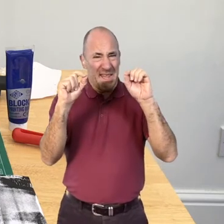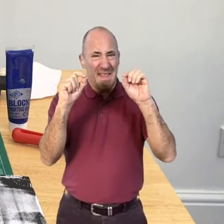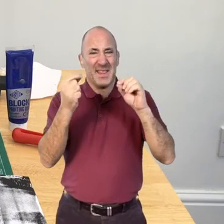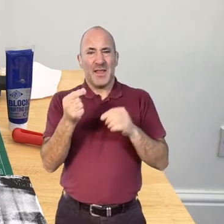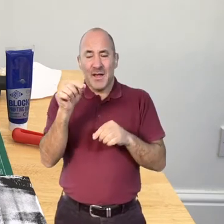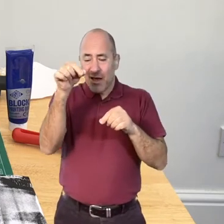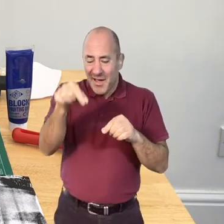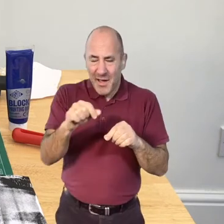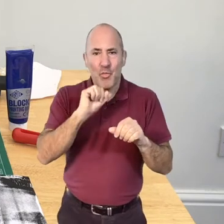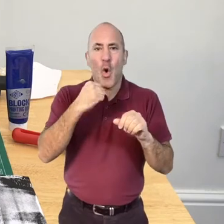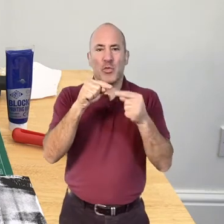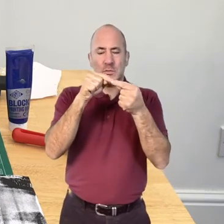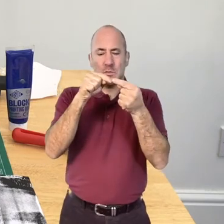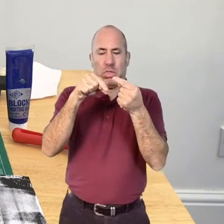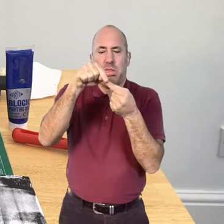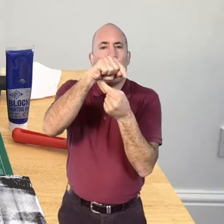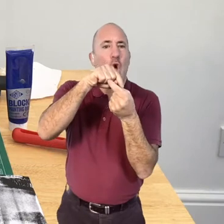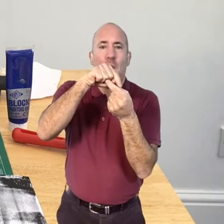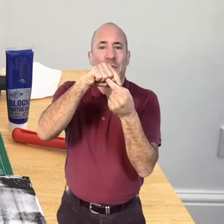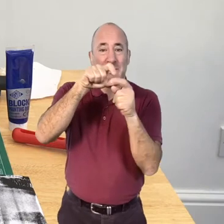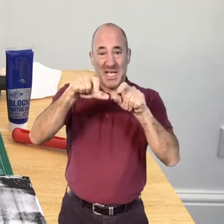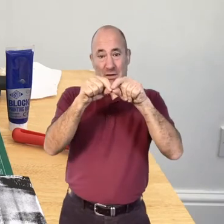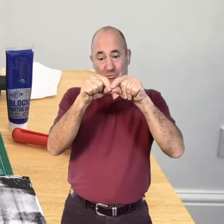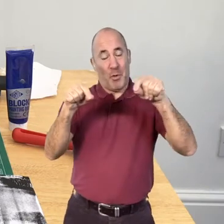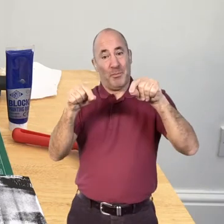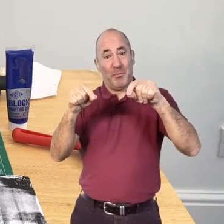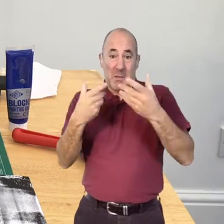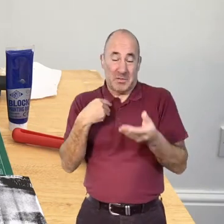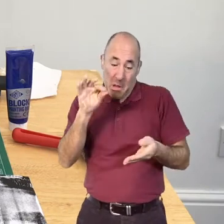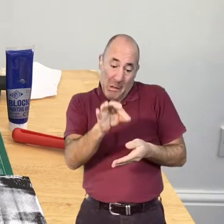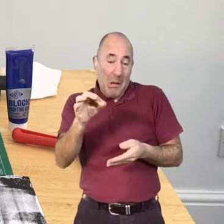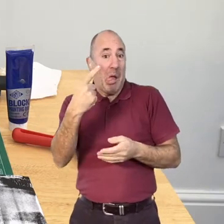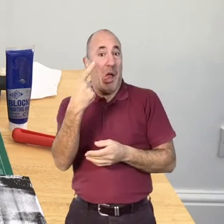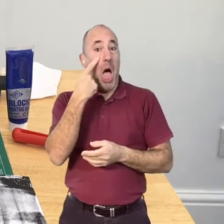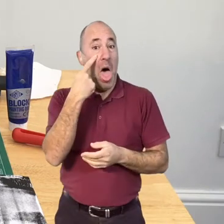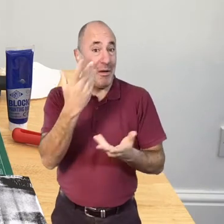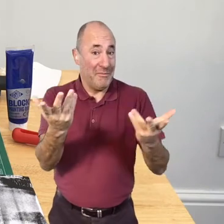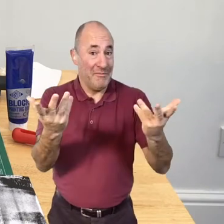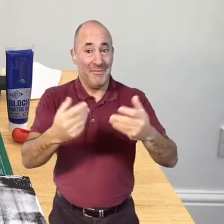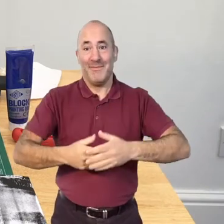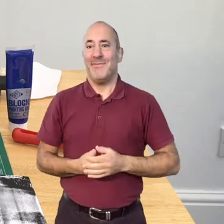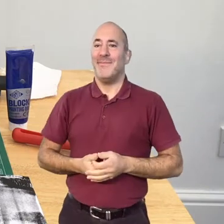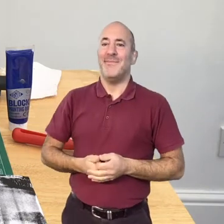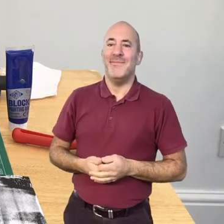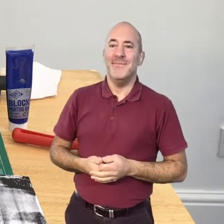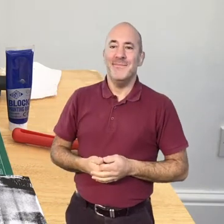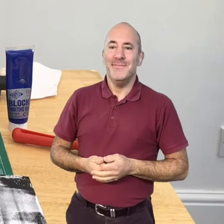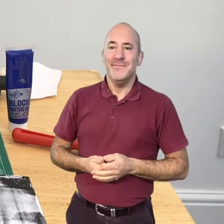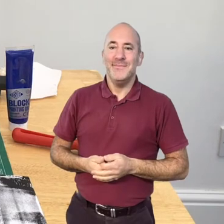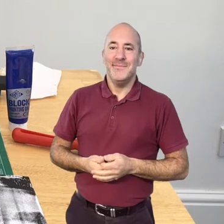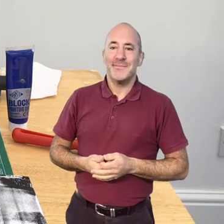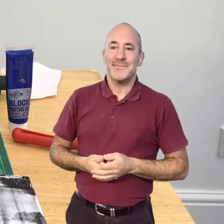and because they're so thin, they won't coil up into little circles. So we'll see how they turn out on my